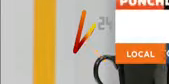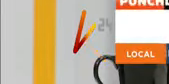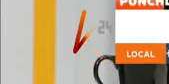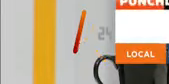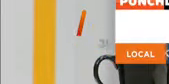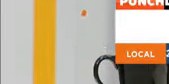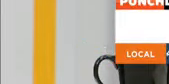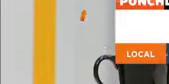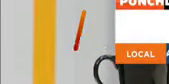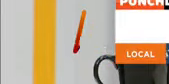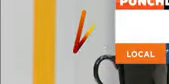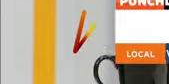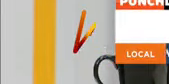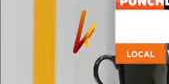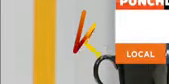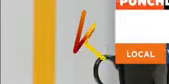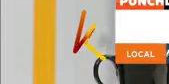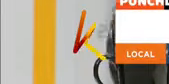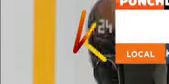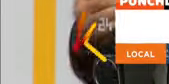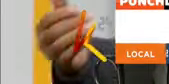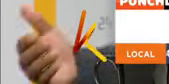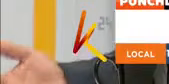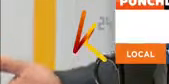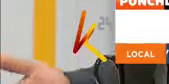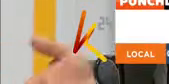as one and ourselves